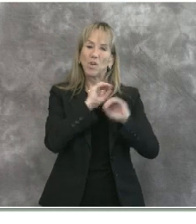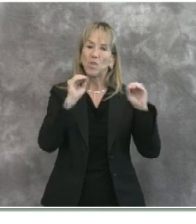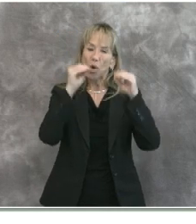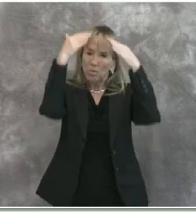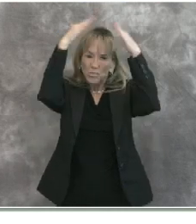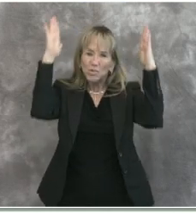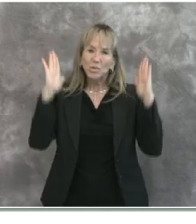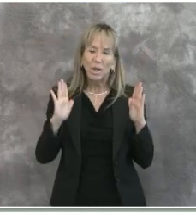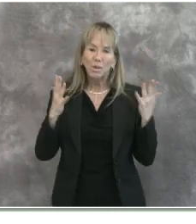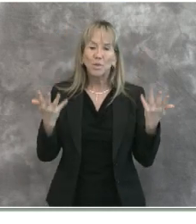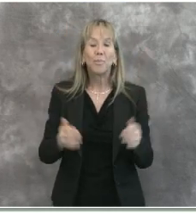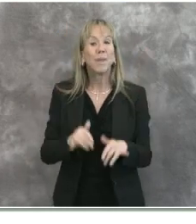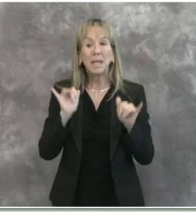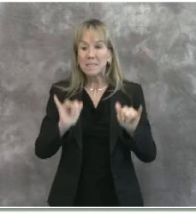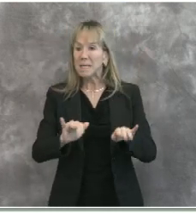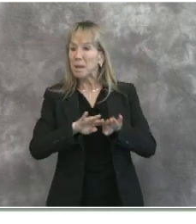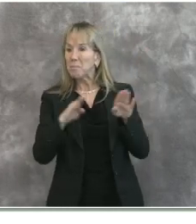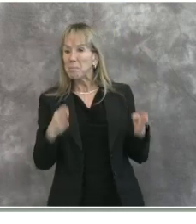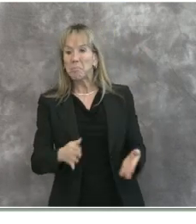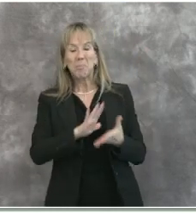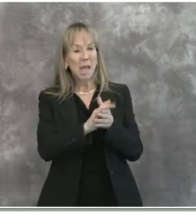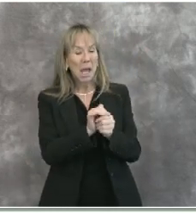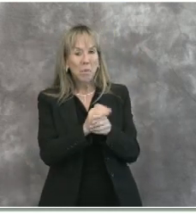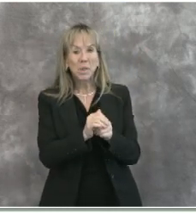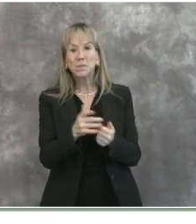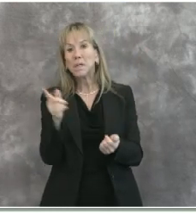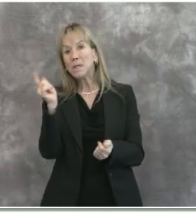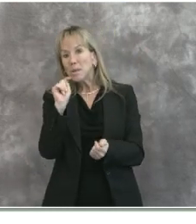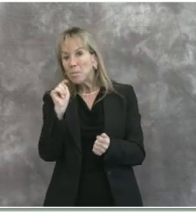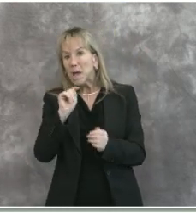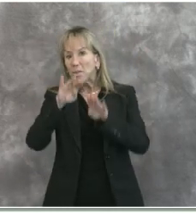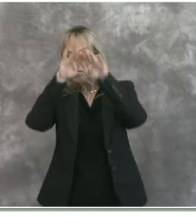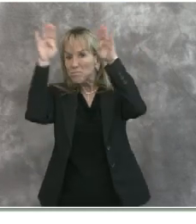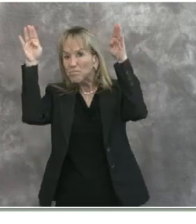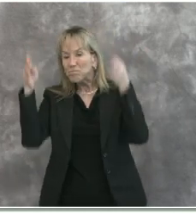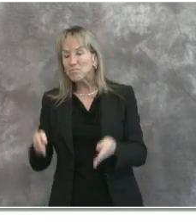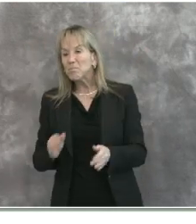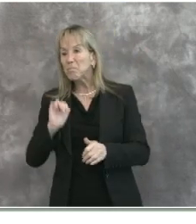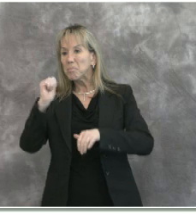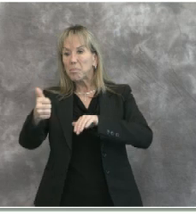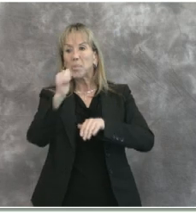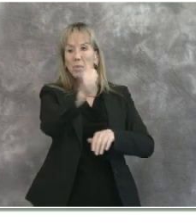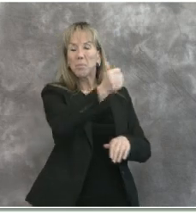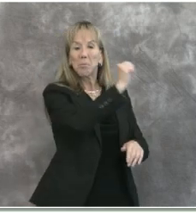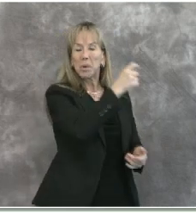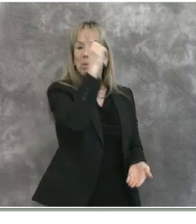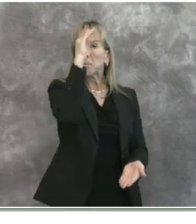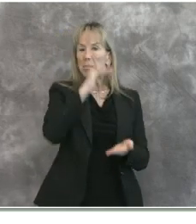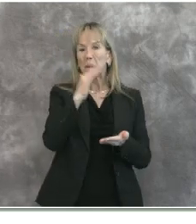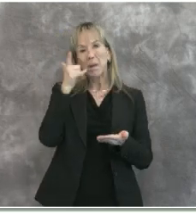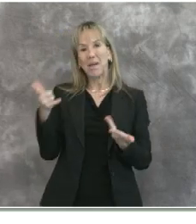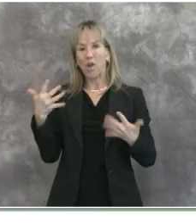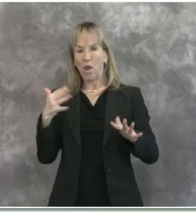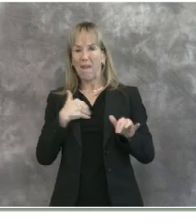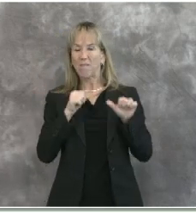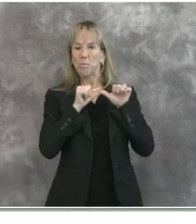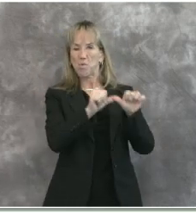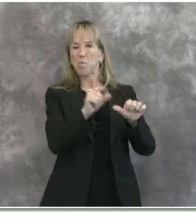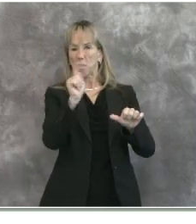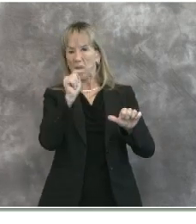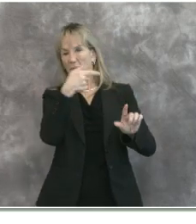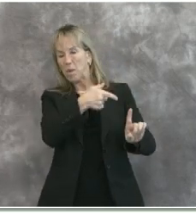Hand washing stations remain the same, slight downtick in toilets distributed because they were at locations where permanent restrooms have been brought